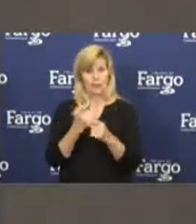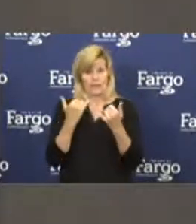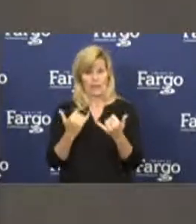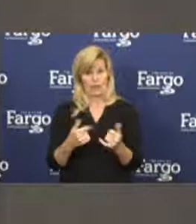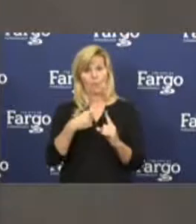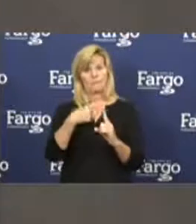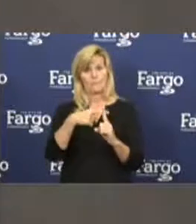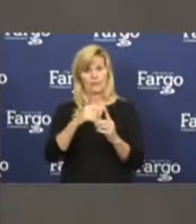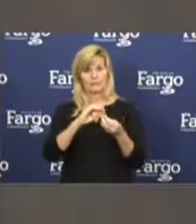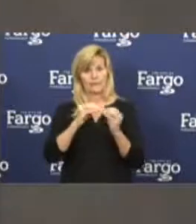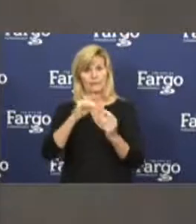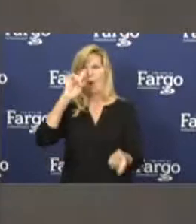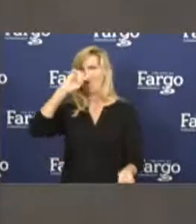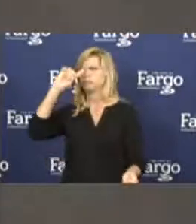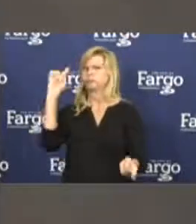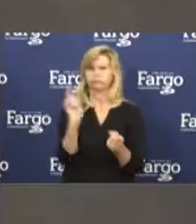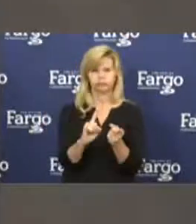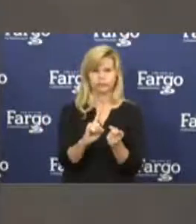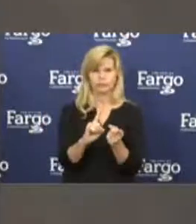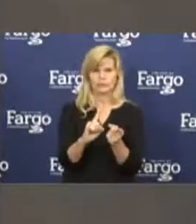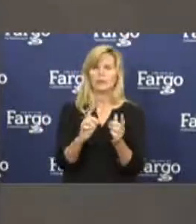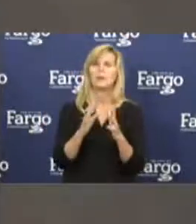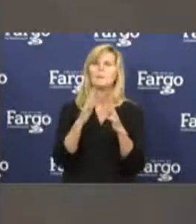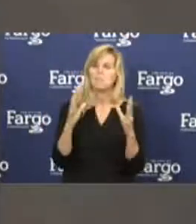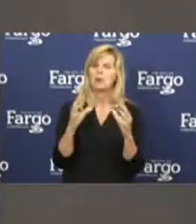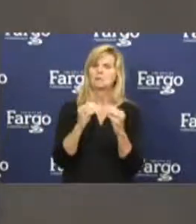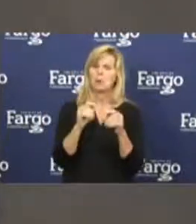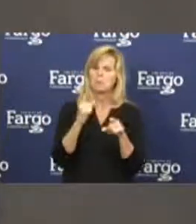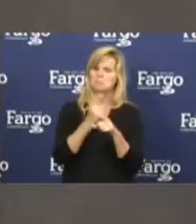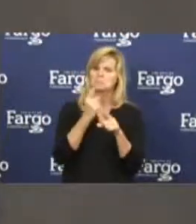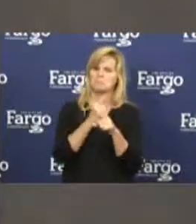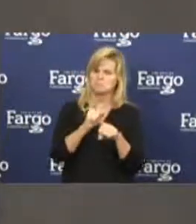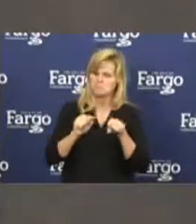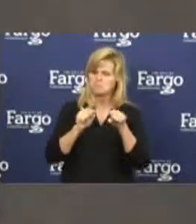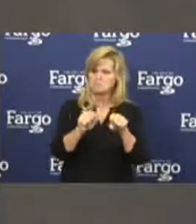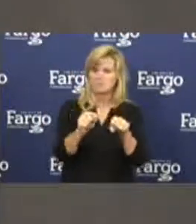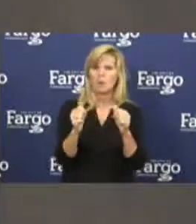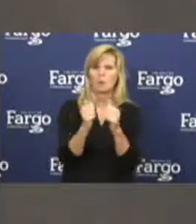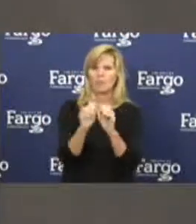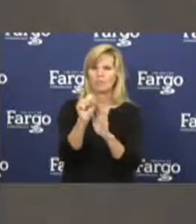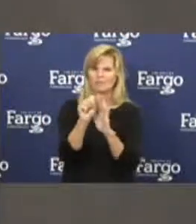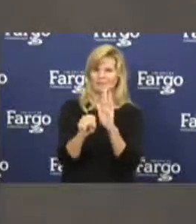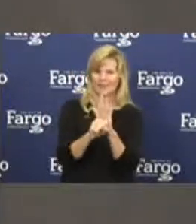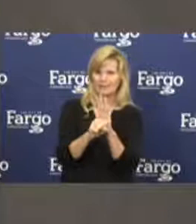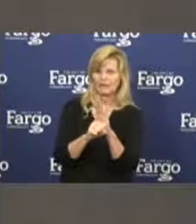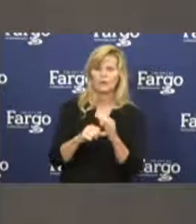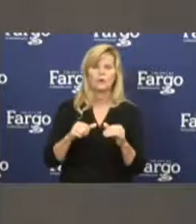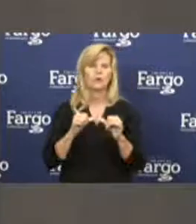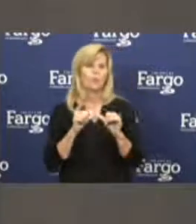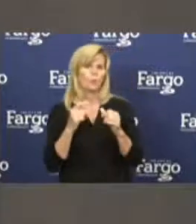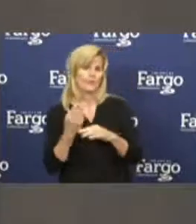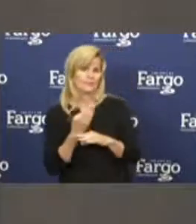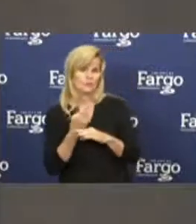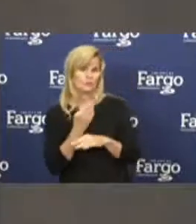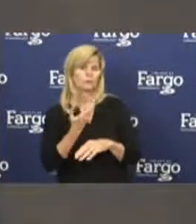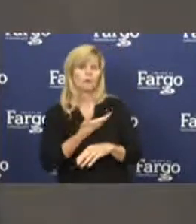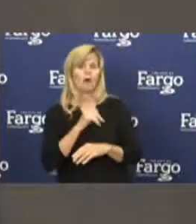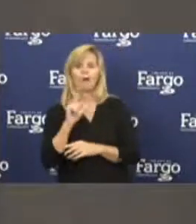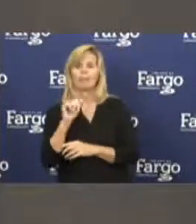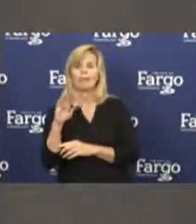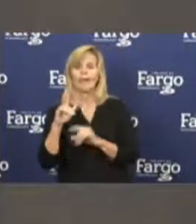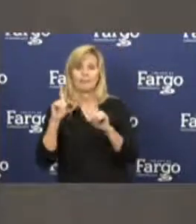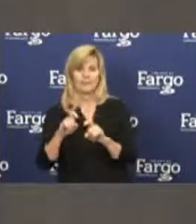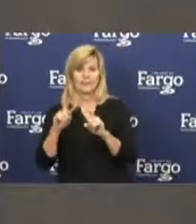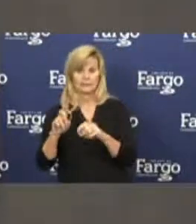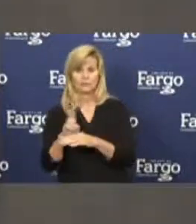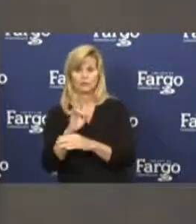has significantly decreased and is much more aligned with that of the state. We continue to utilize our allotted testing capacity through